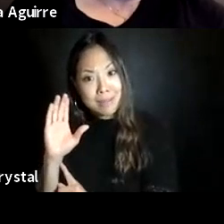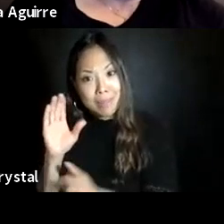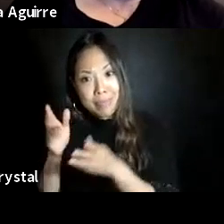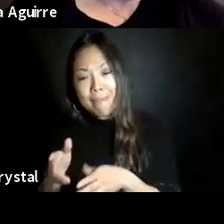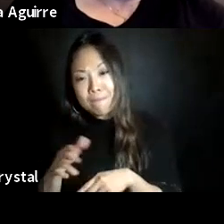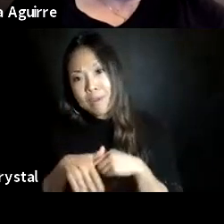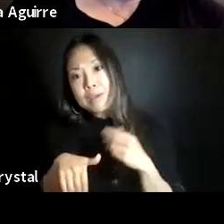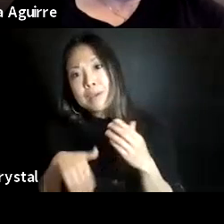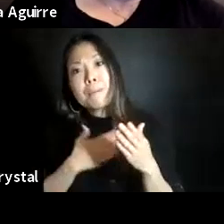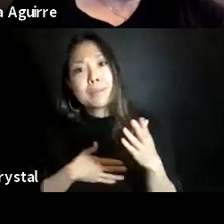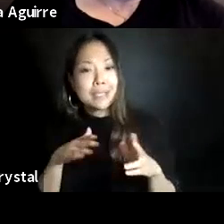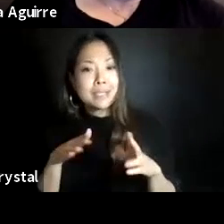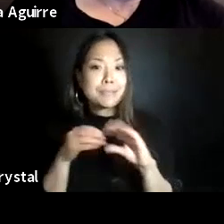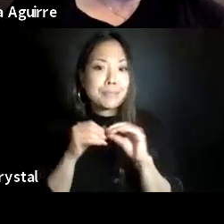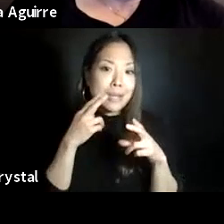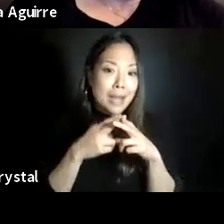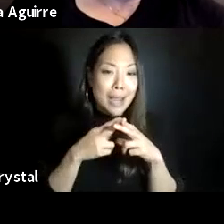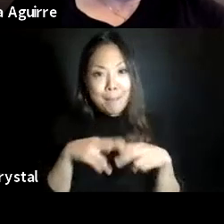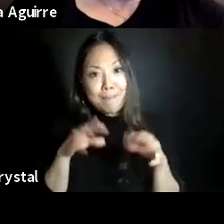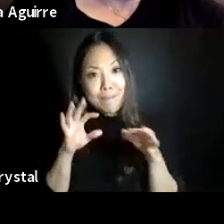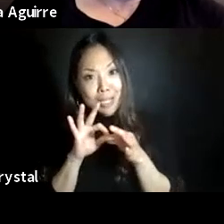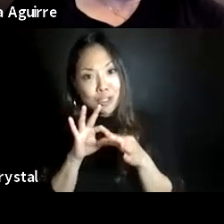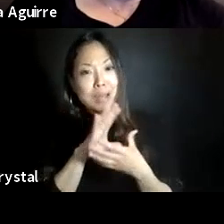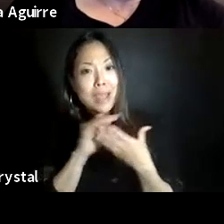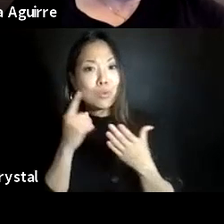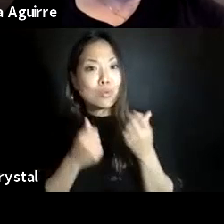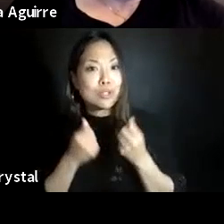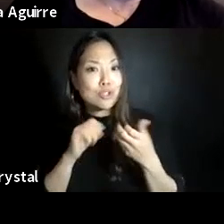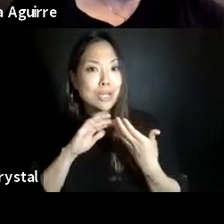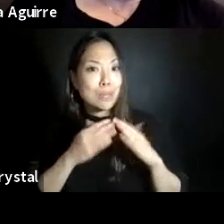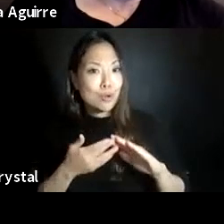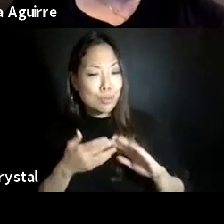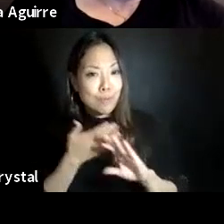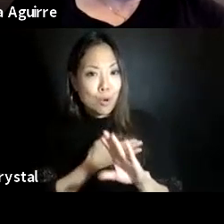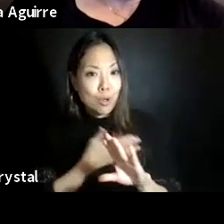what neighborhood you are from before you begin. When I call your name,